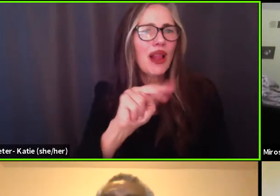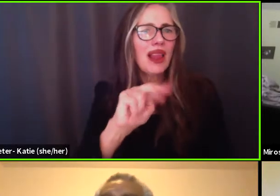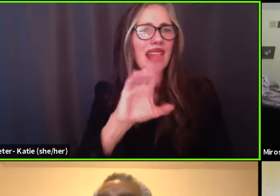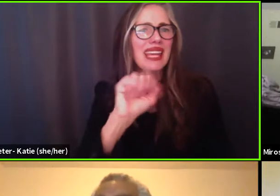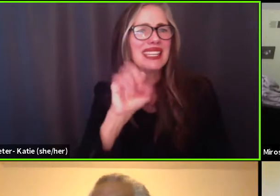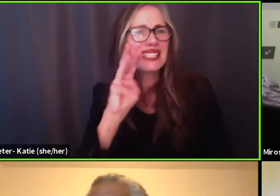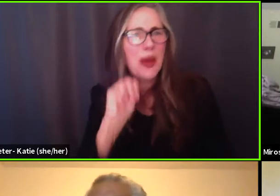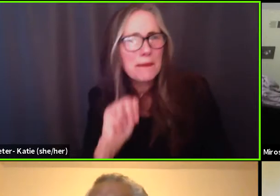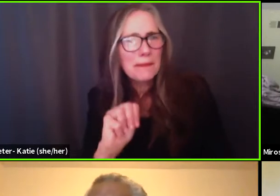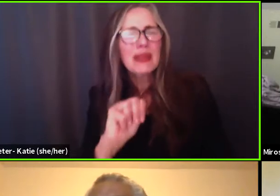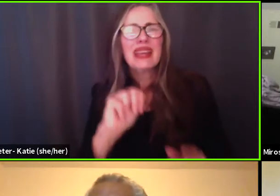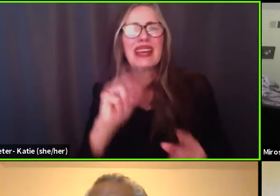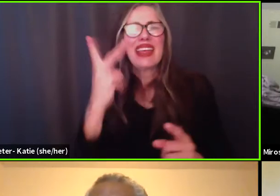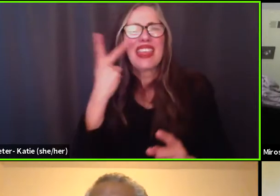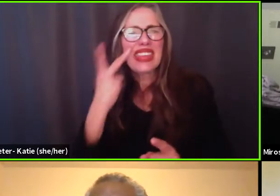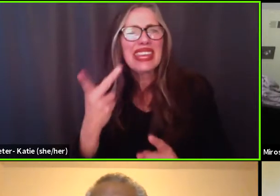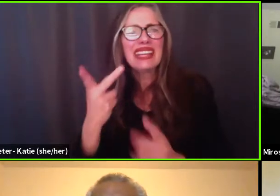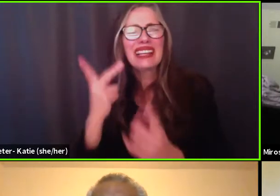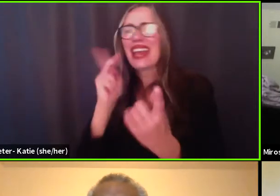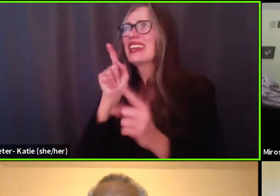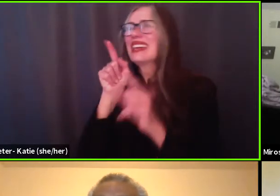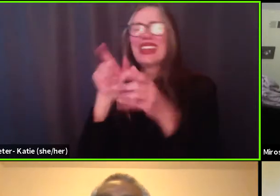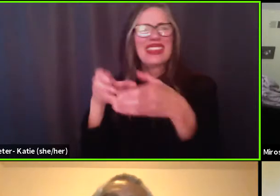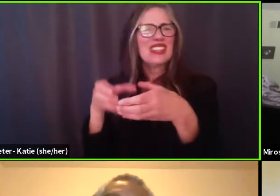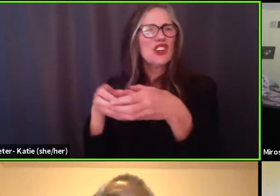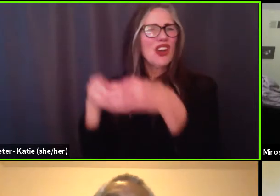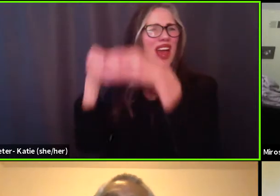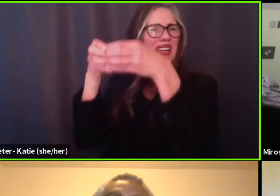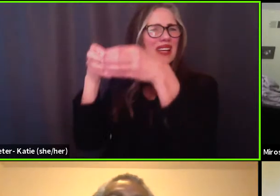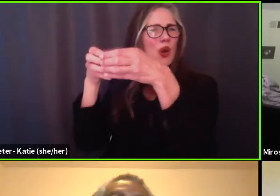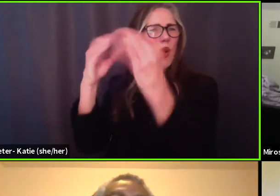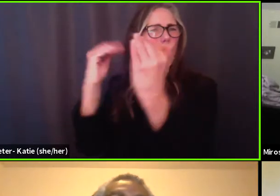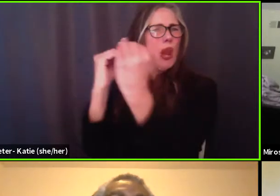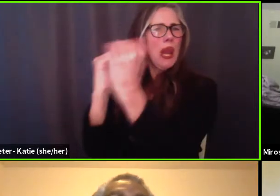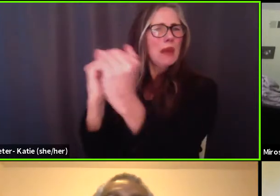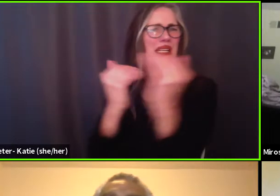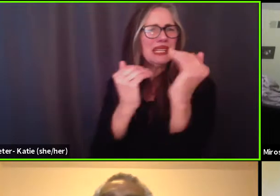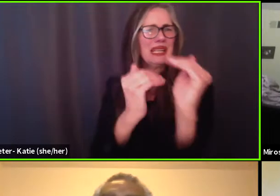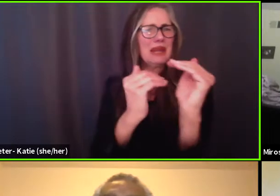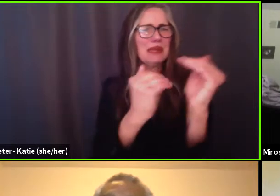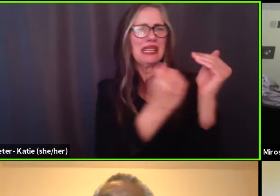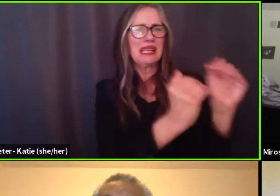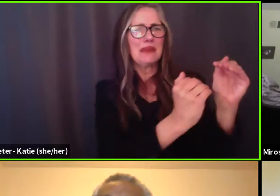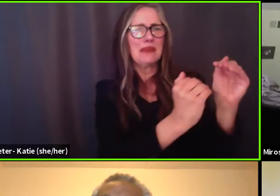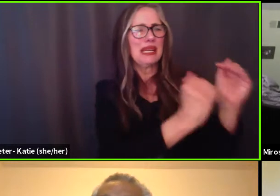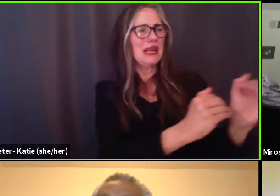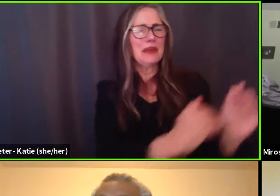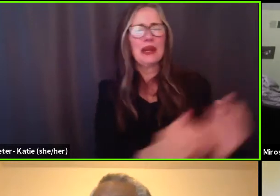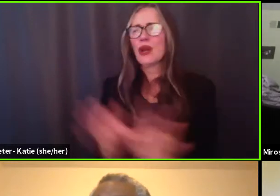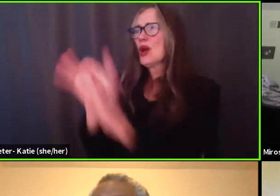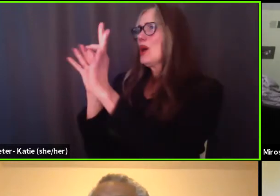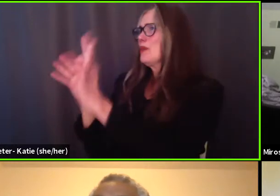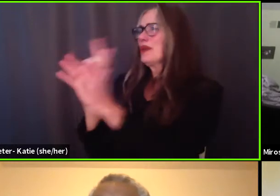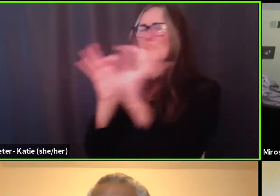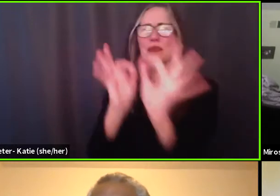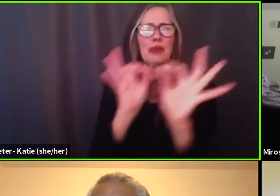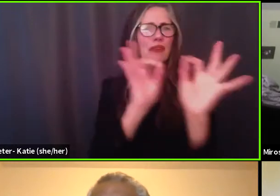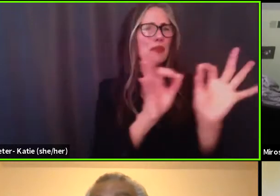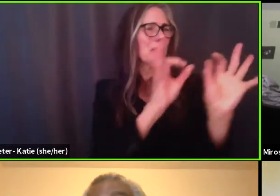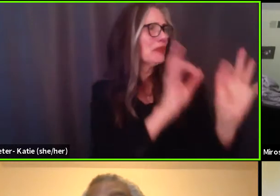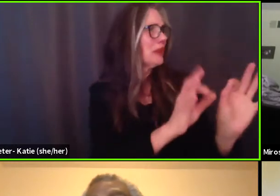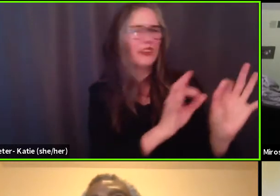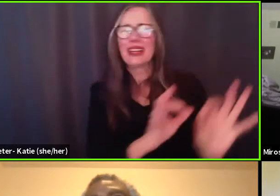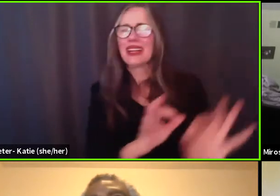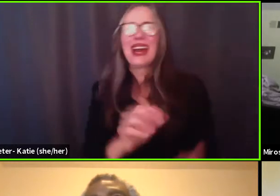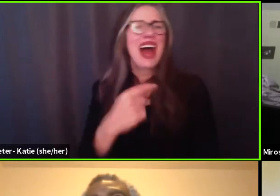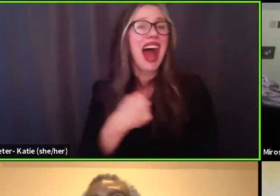vectors of fitness and fitness for me traffics and turns into entitlement so who is entitled and who is not and